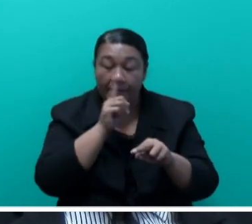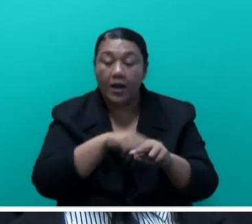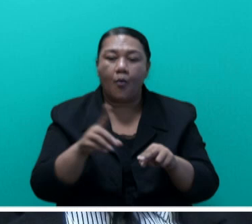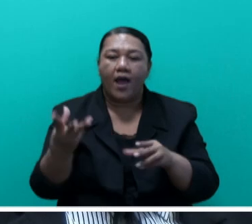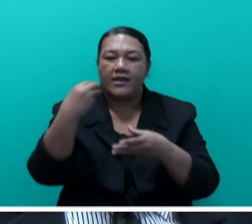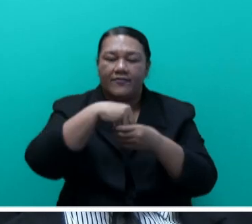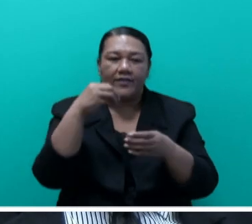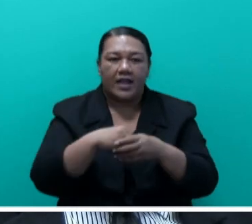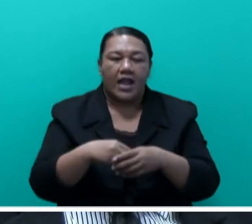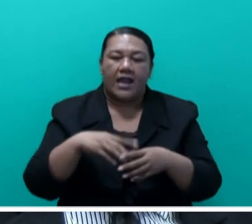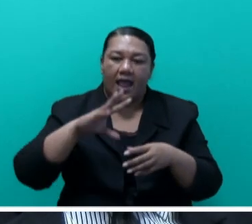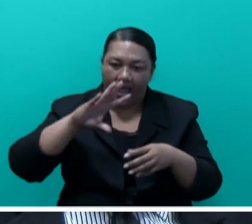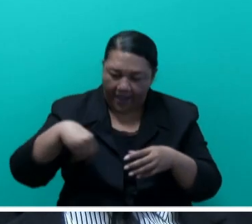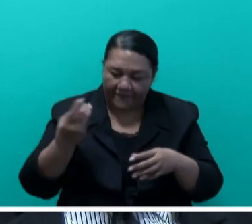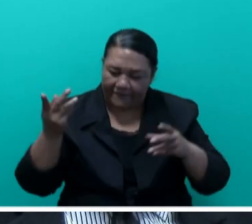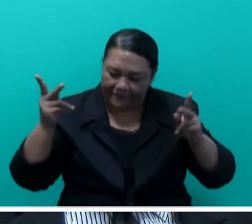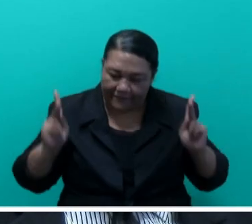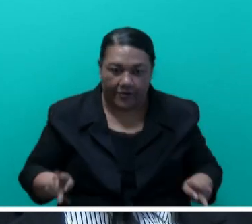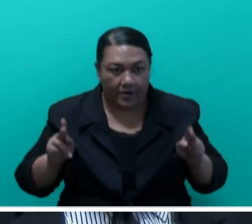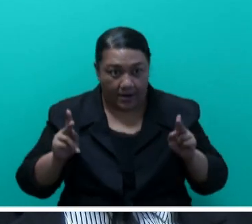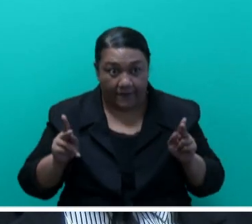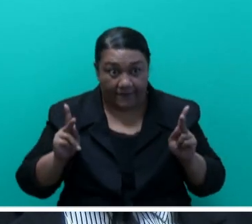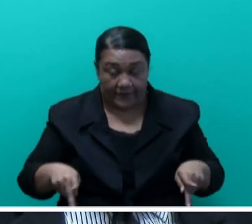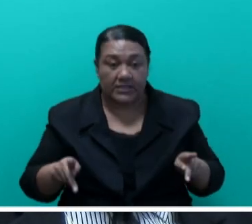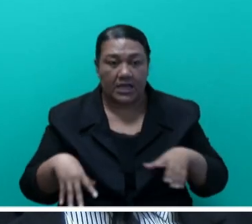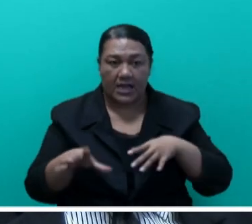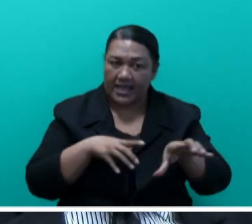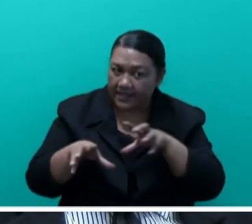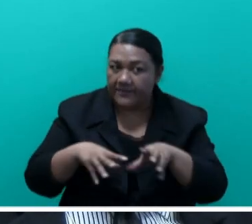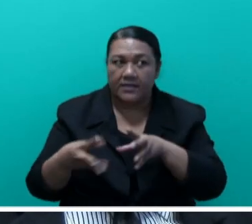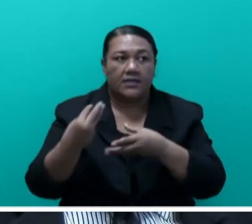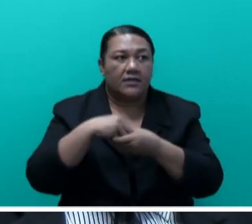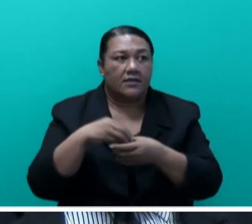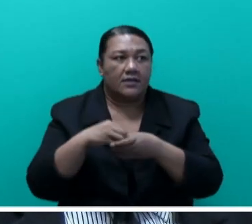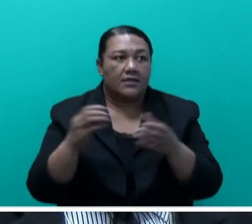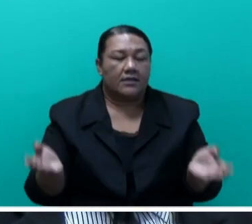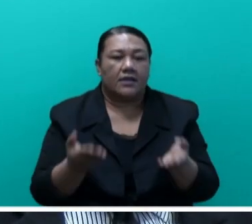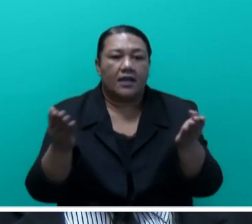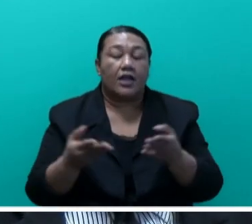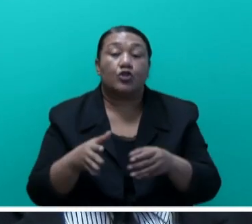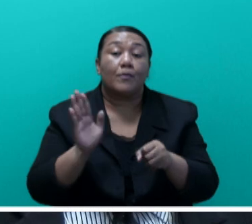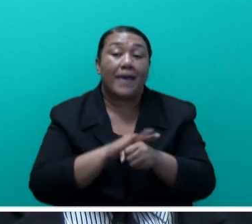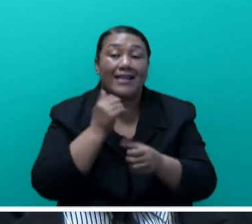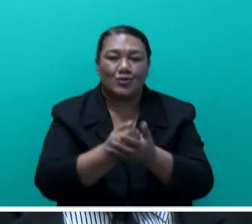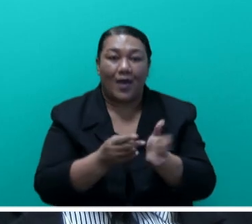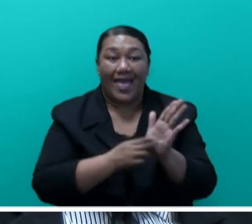physical activity, which will help reduce the prevalence of non-communicable